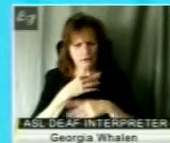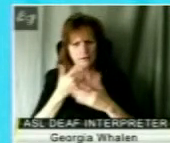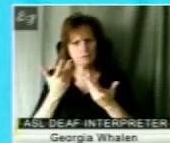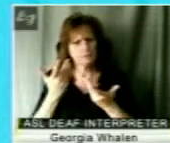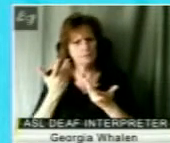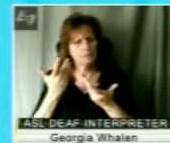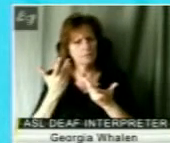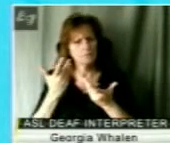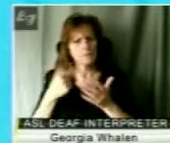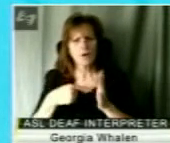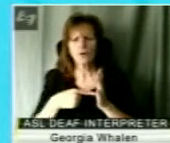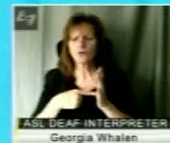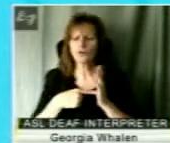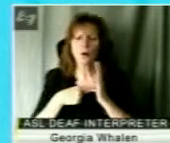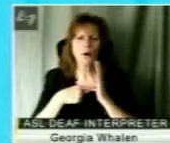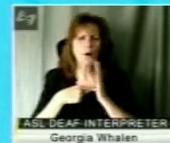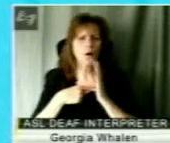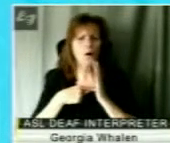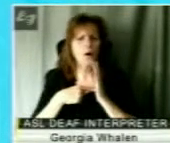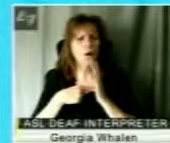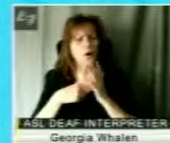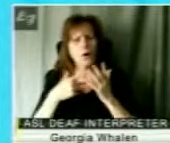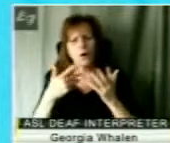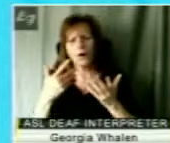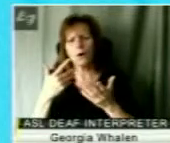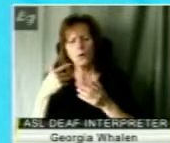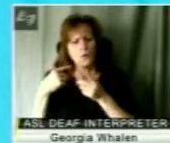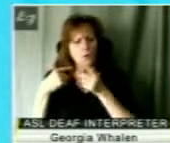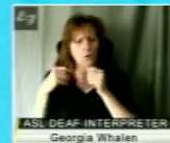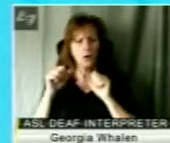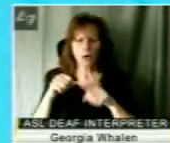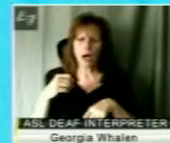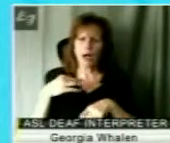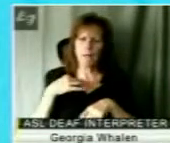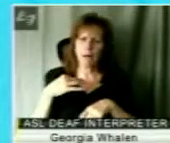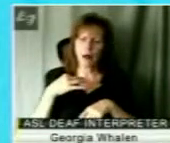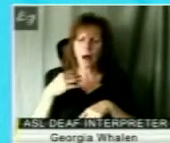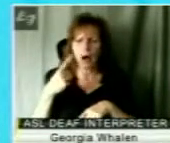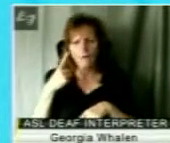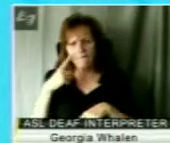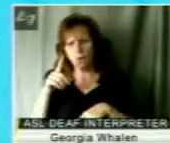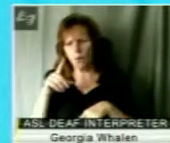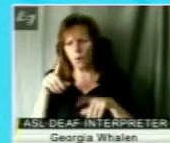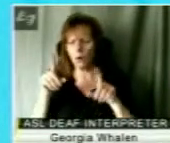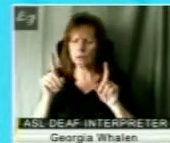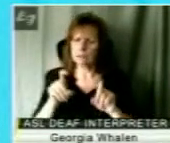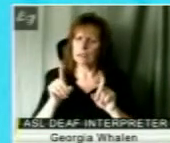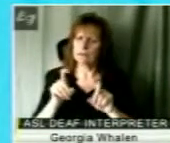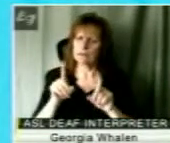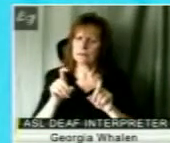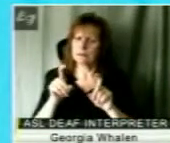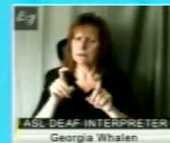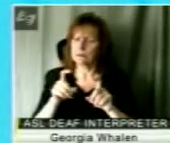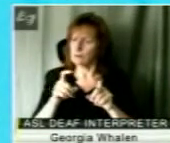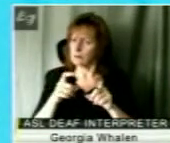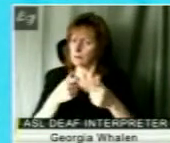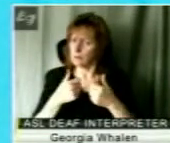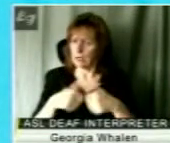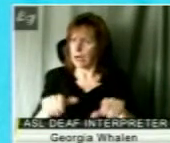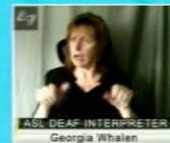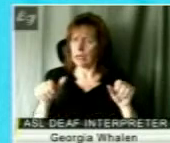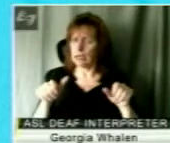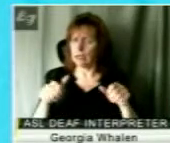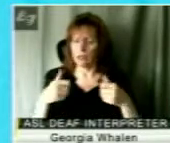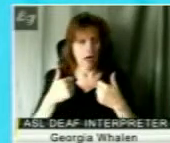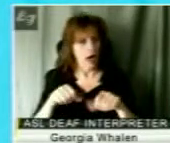requirements are surrounding who can qualify to get tested for COVID right now. Is it anyone who can get tested,